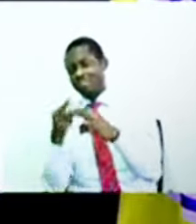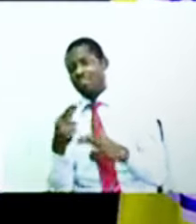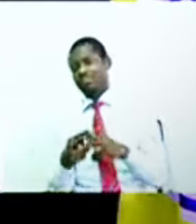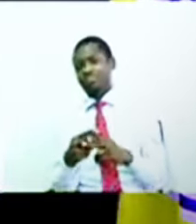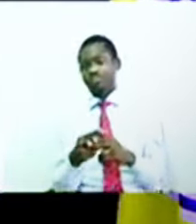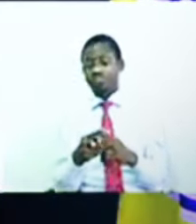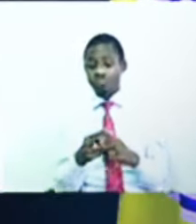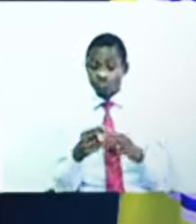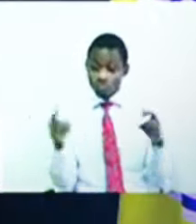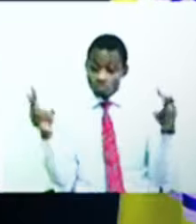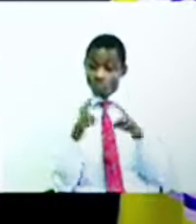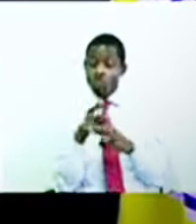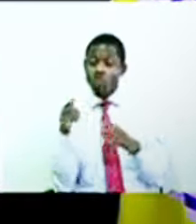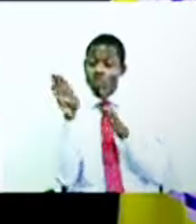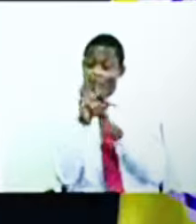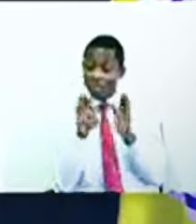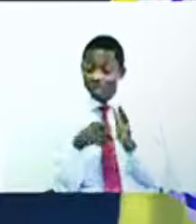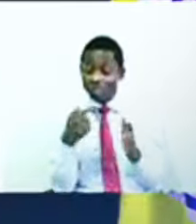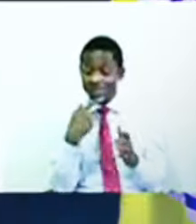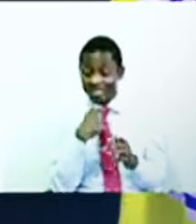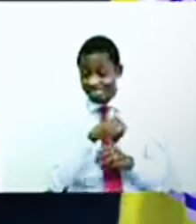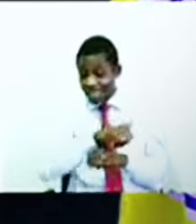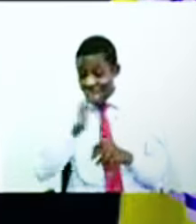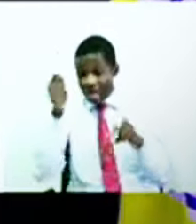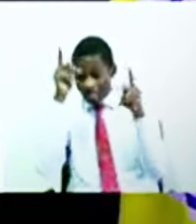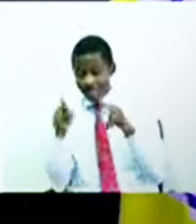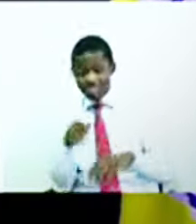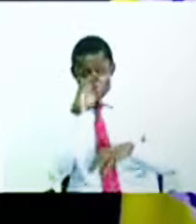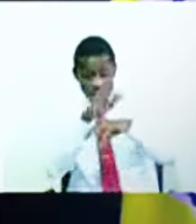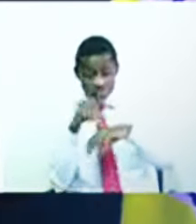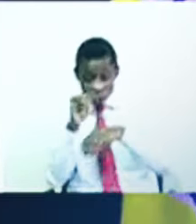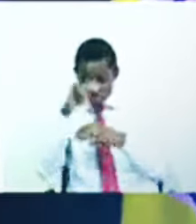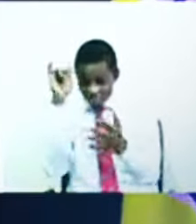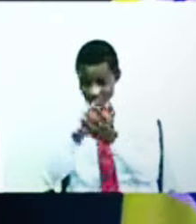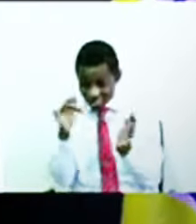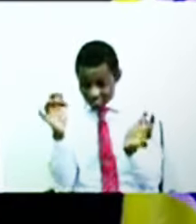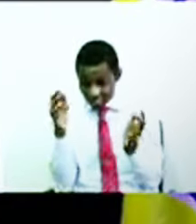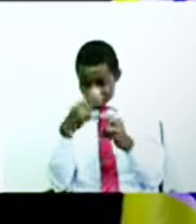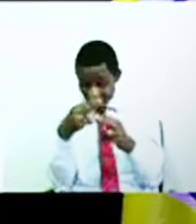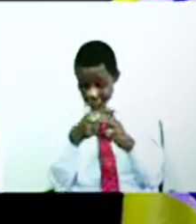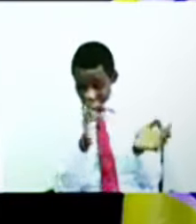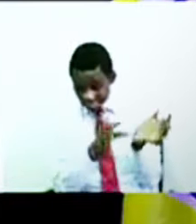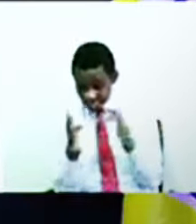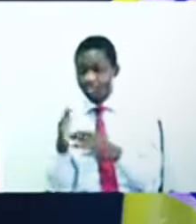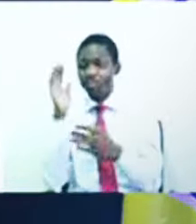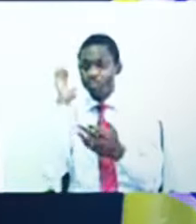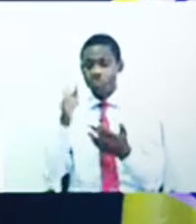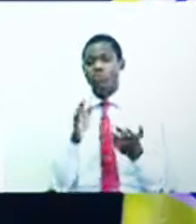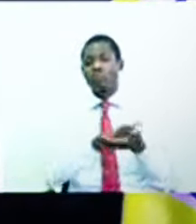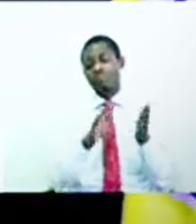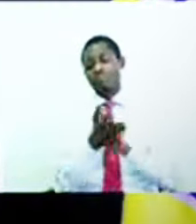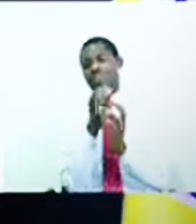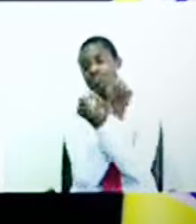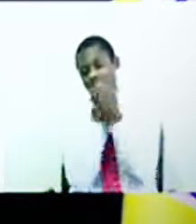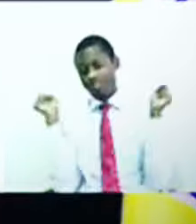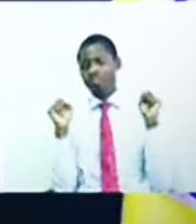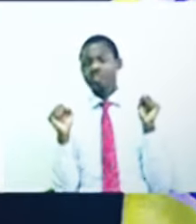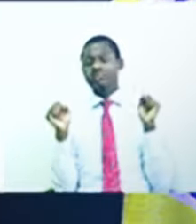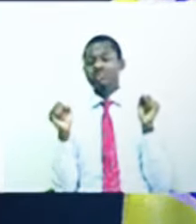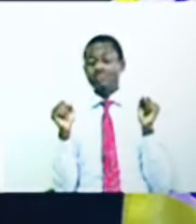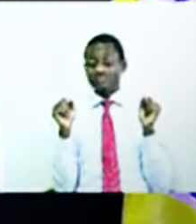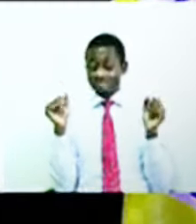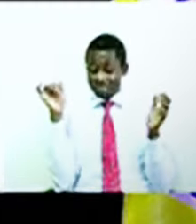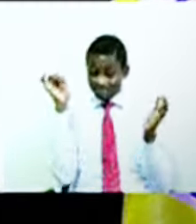biara. So the Bible says, anyone that shall call upon that name shall be saved. Eti chwani se obi biara obebo sa din obeje nengwa. It is the